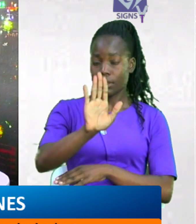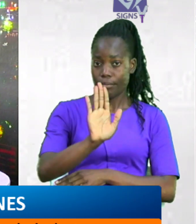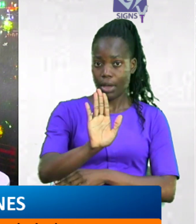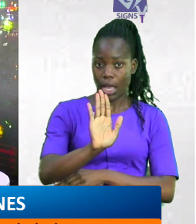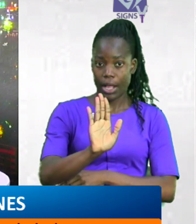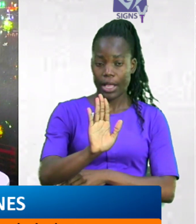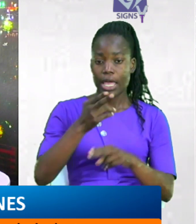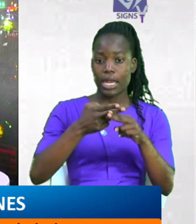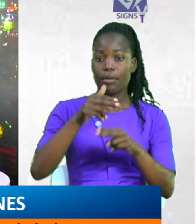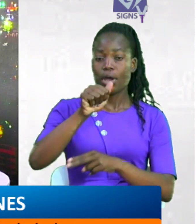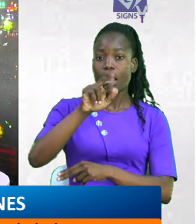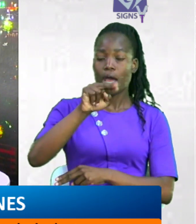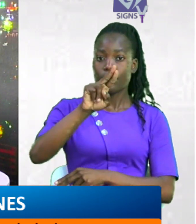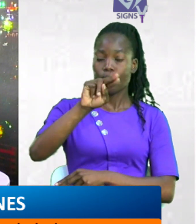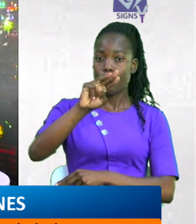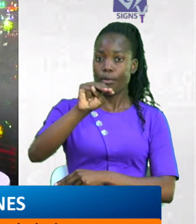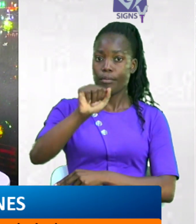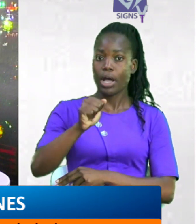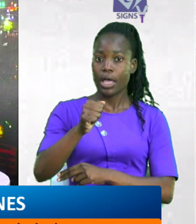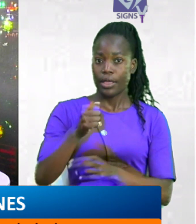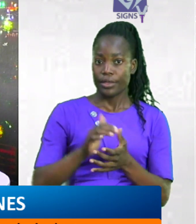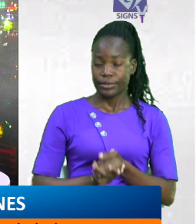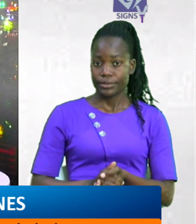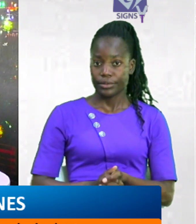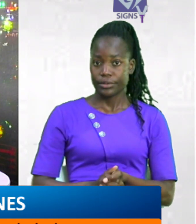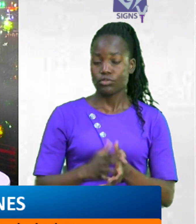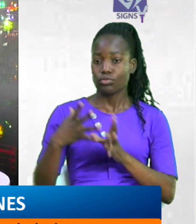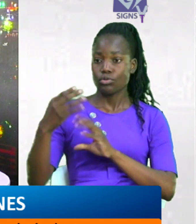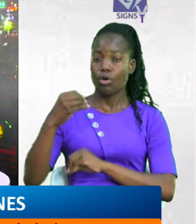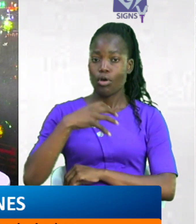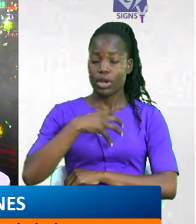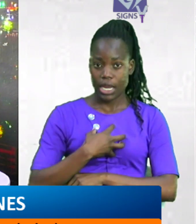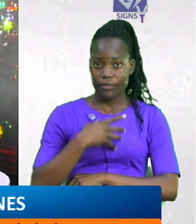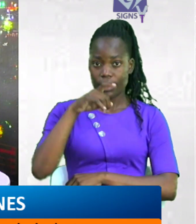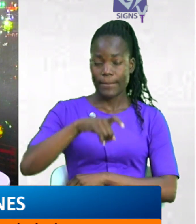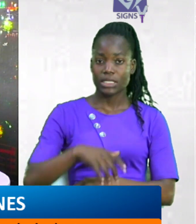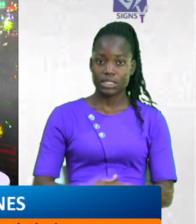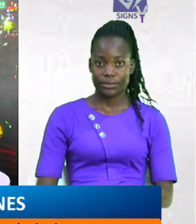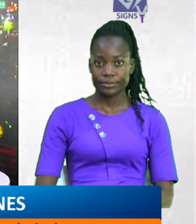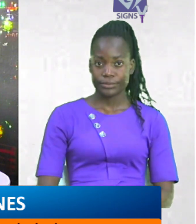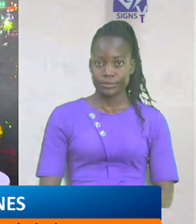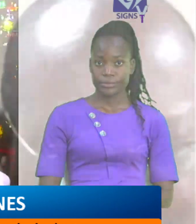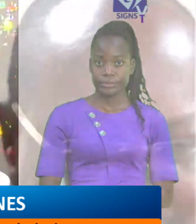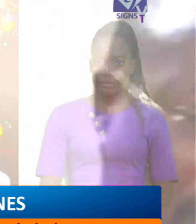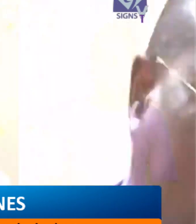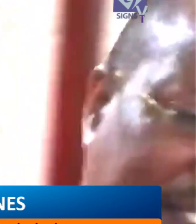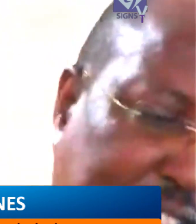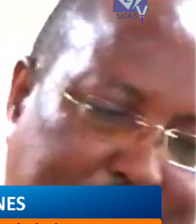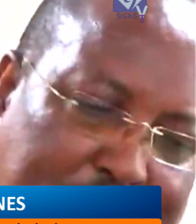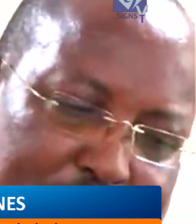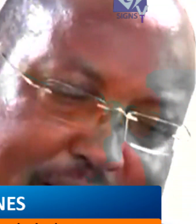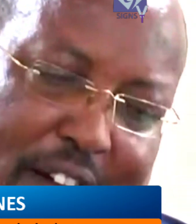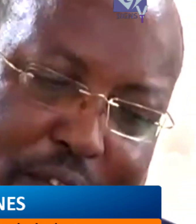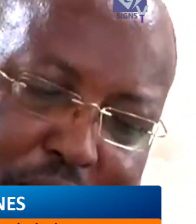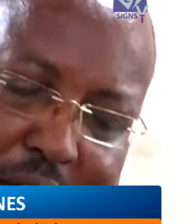board concluded that its embattled Chief Executive Officer Samuel Oruma proceed on a compulsory